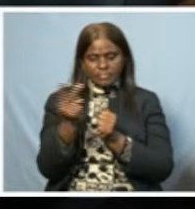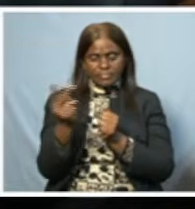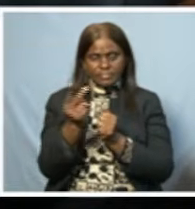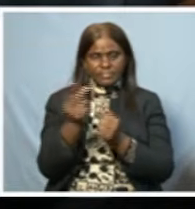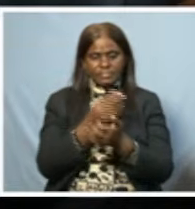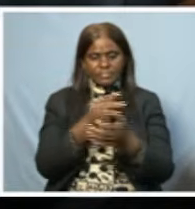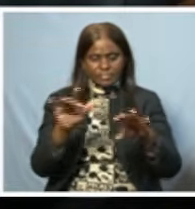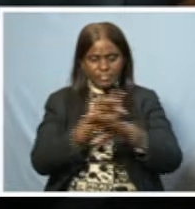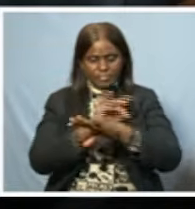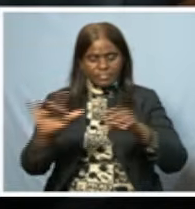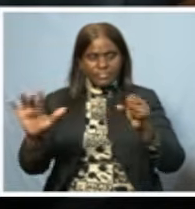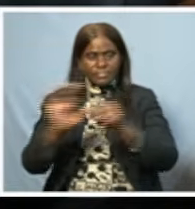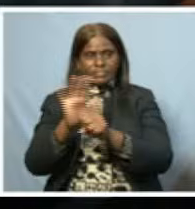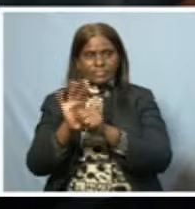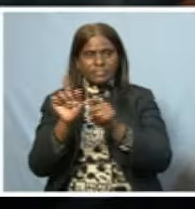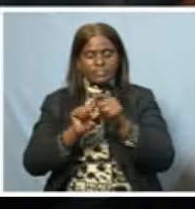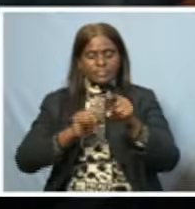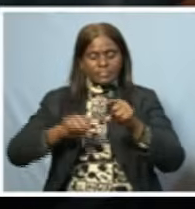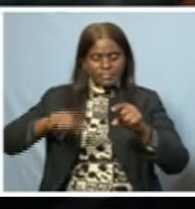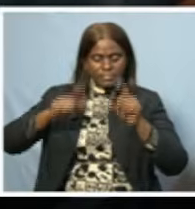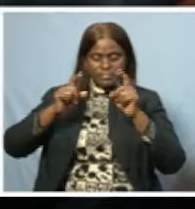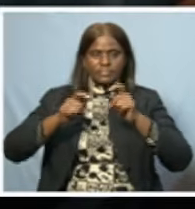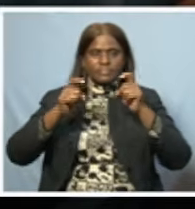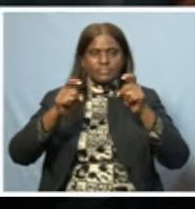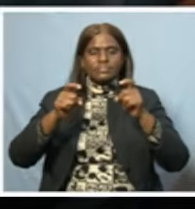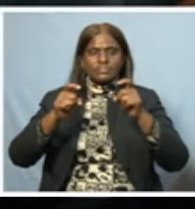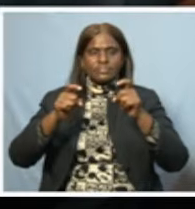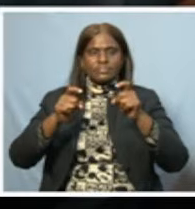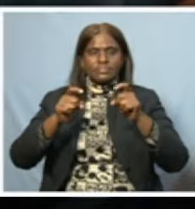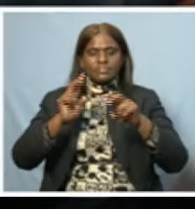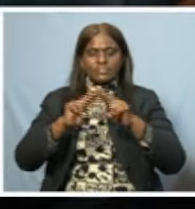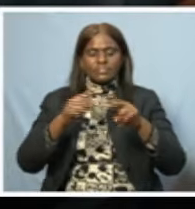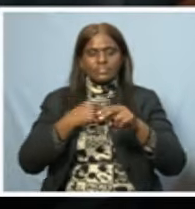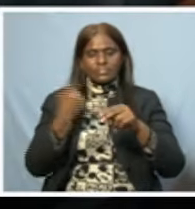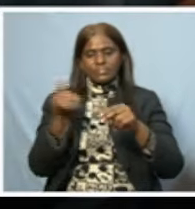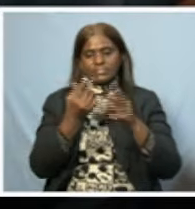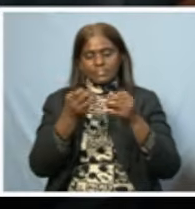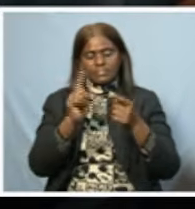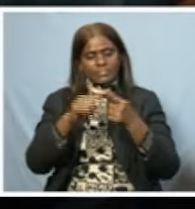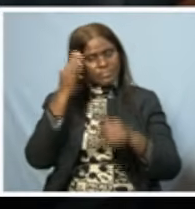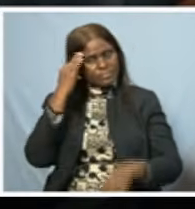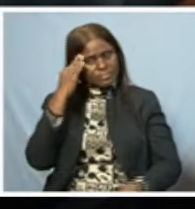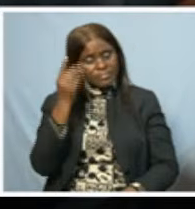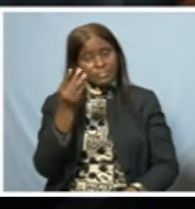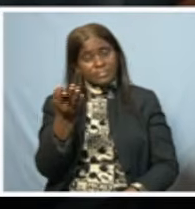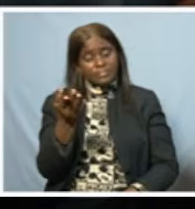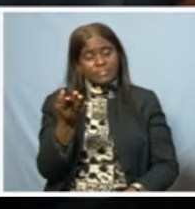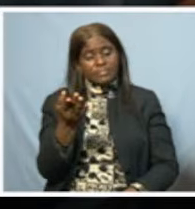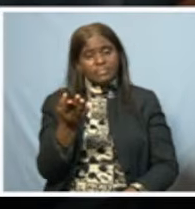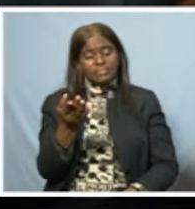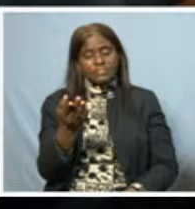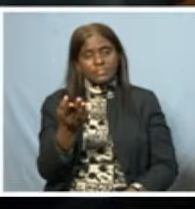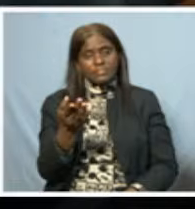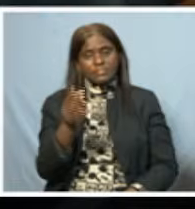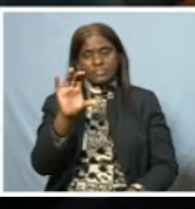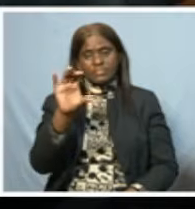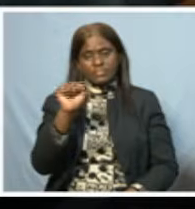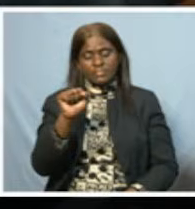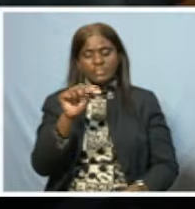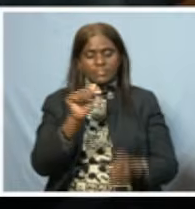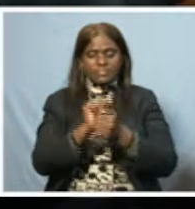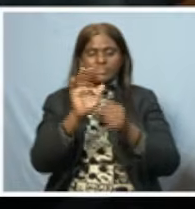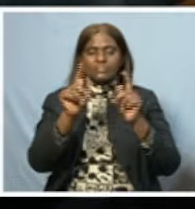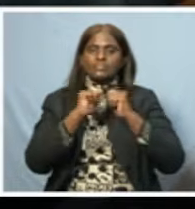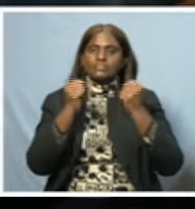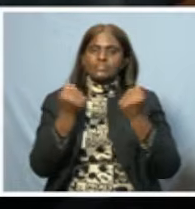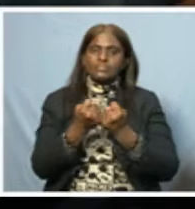fill vacant positions and delayed promotion. Chair, I want to find out from CS and his